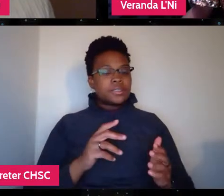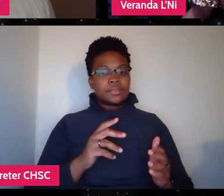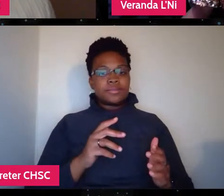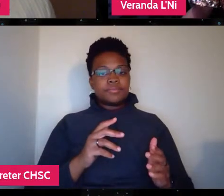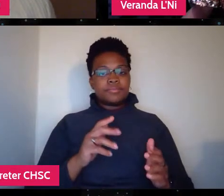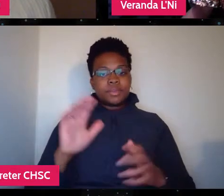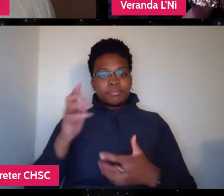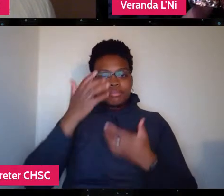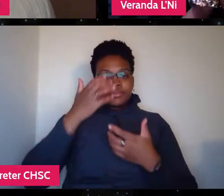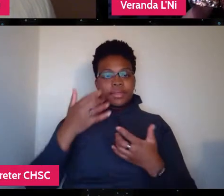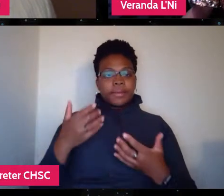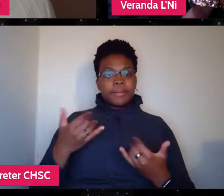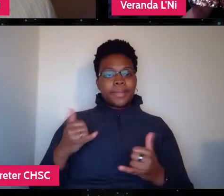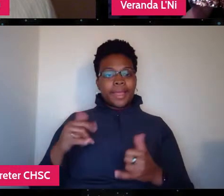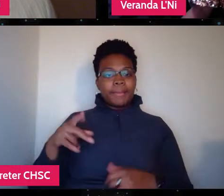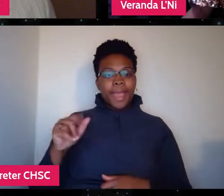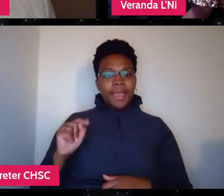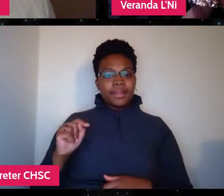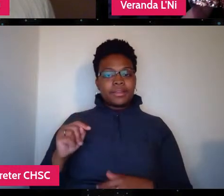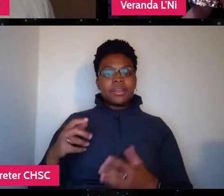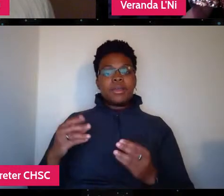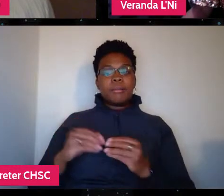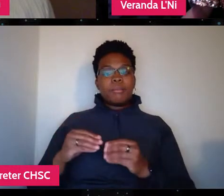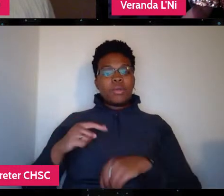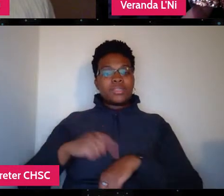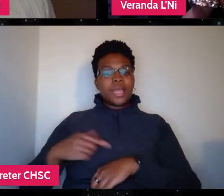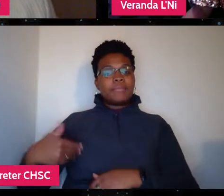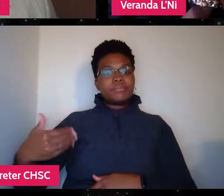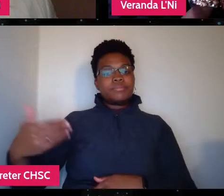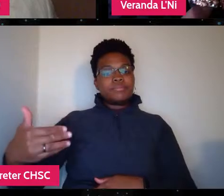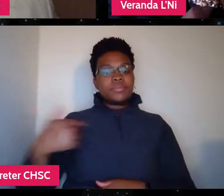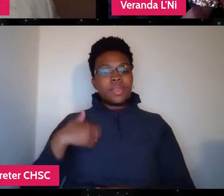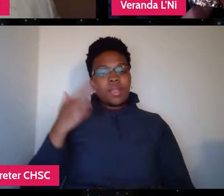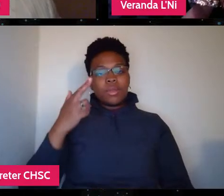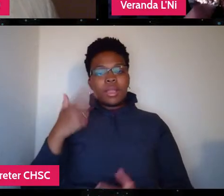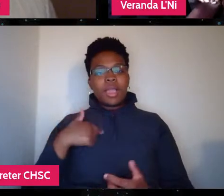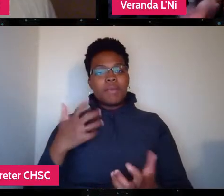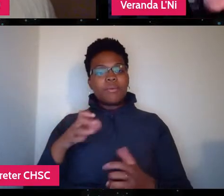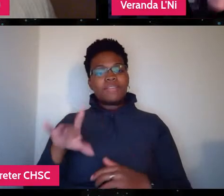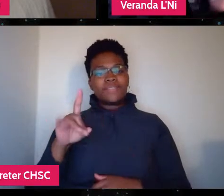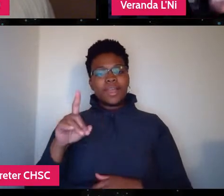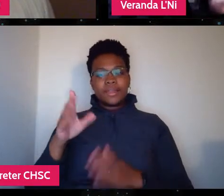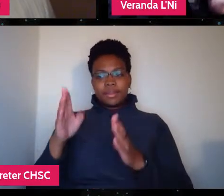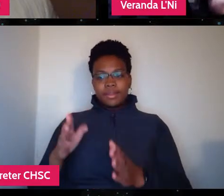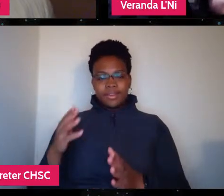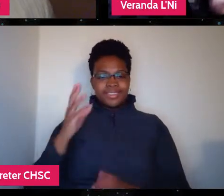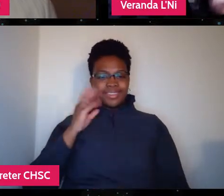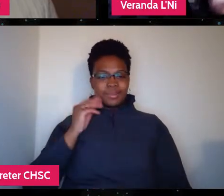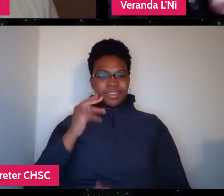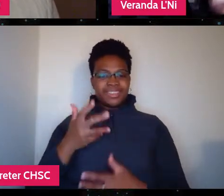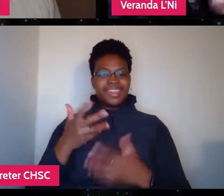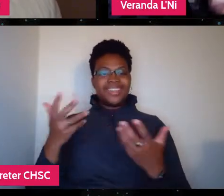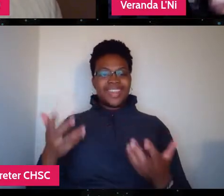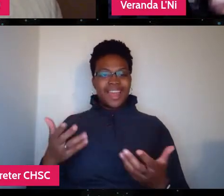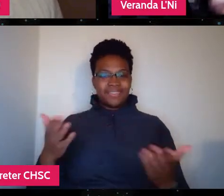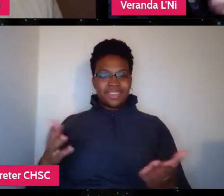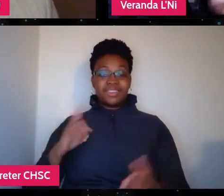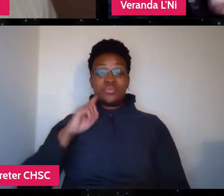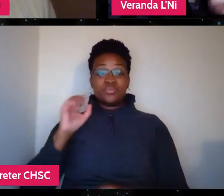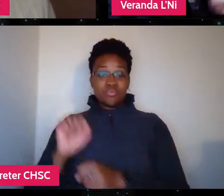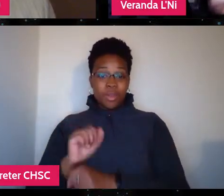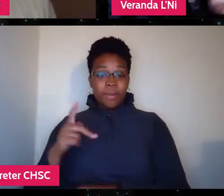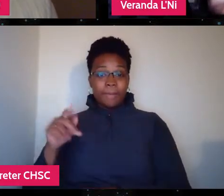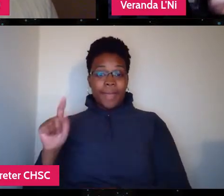more I realized that I wanted to find someone that really had experienced a lot of the things that the real Pat had